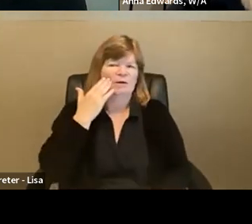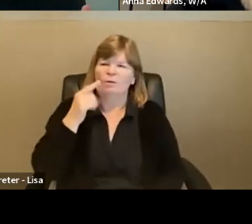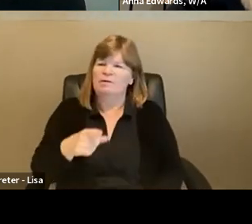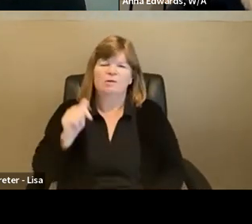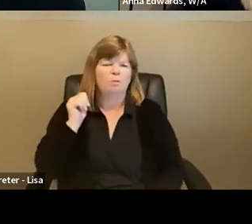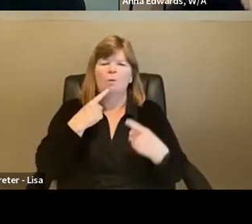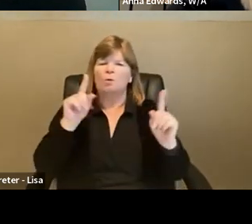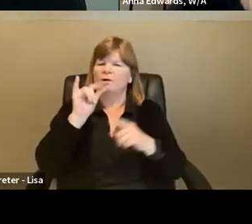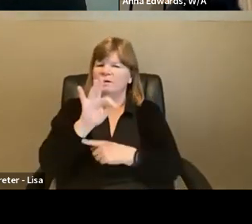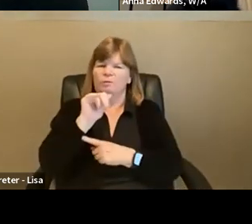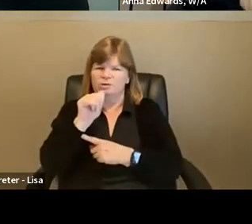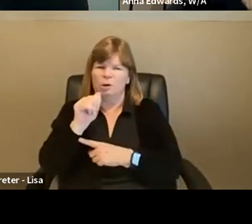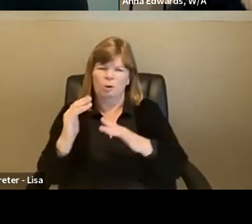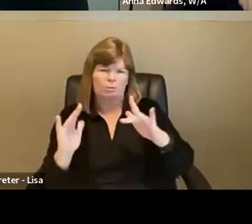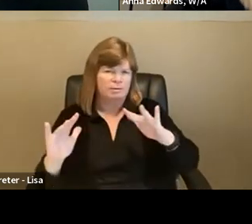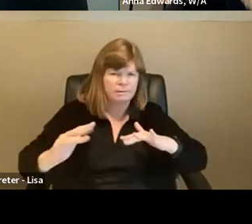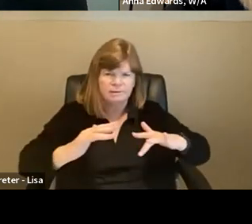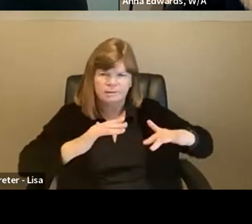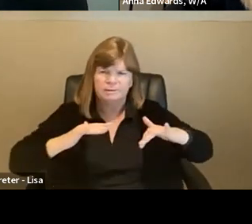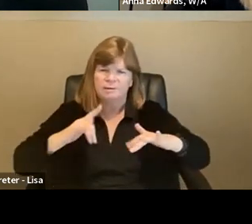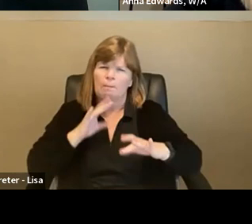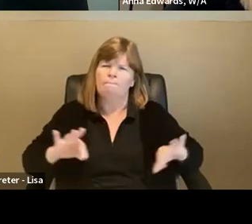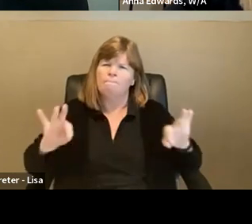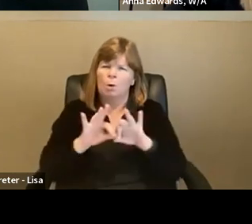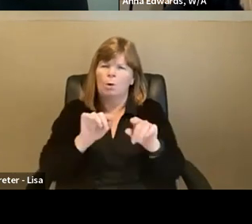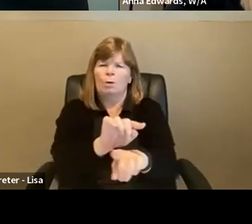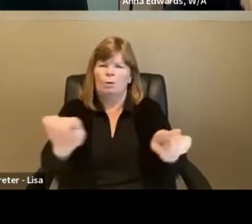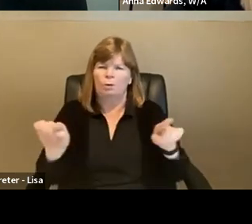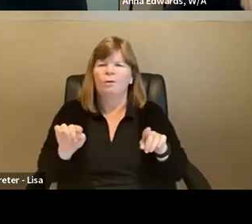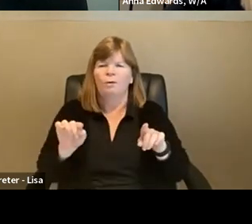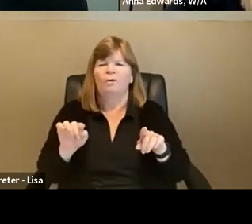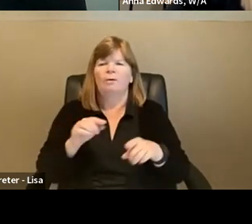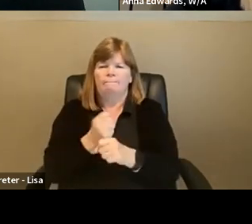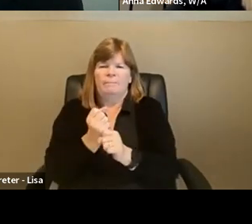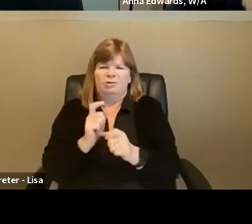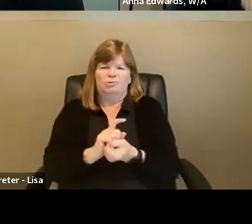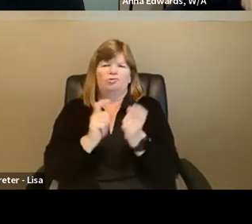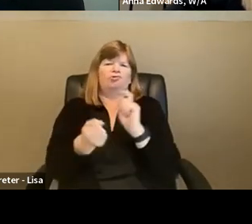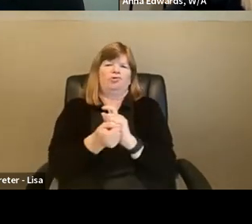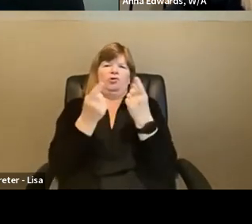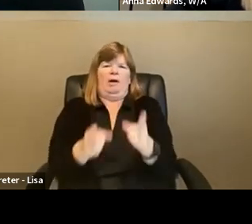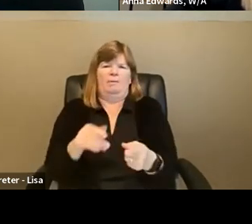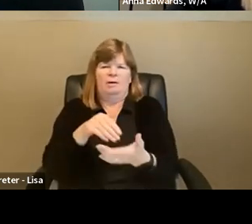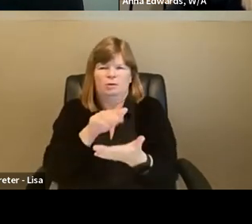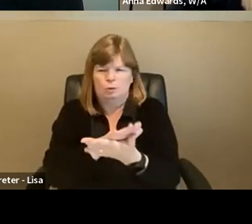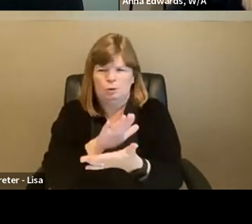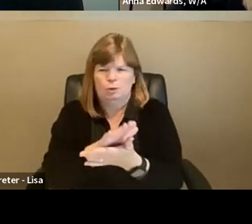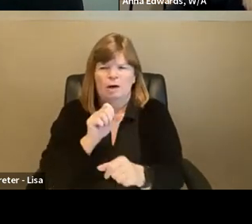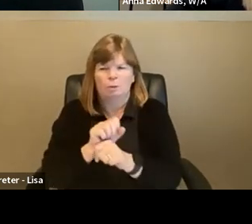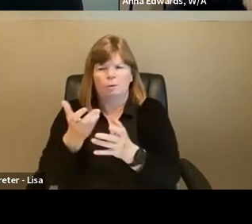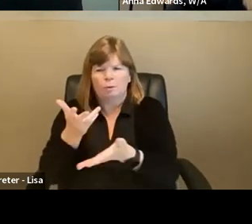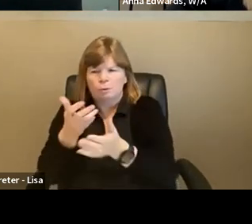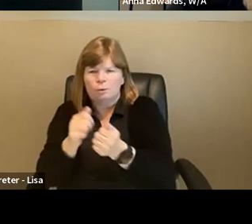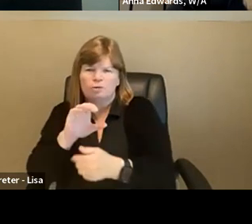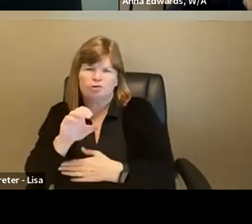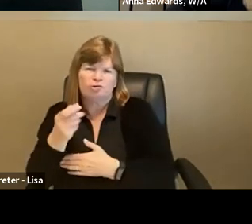if we don't leverage principals. And they are the key lever in making change at schools. So I work very closely with the chief of